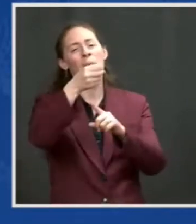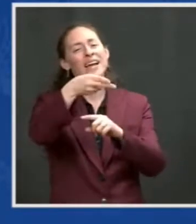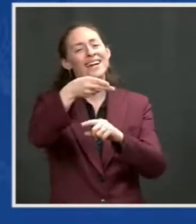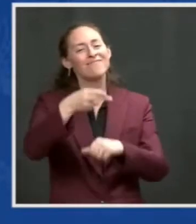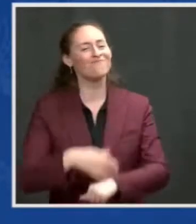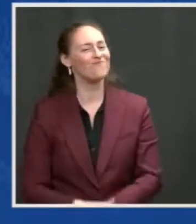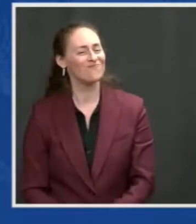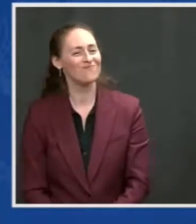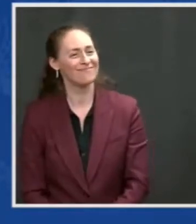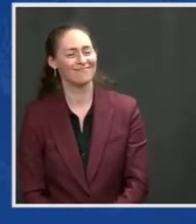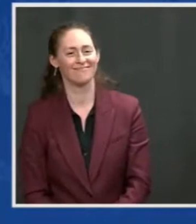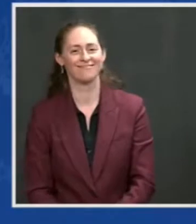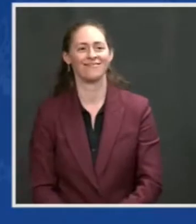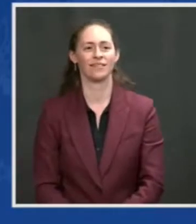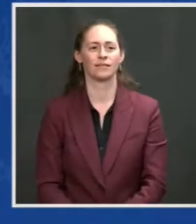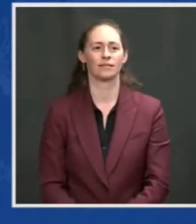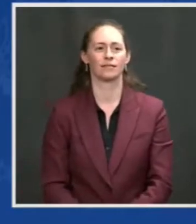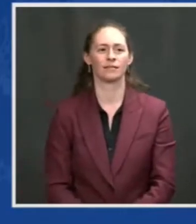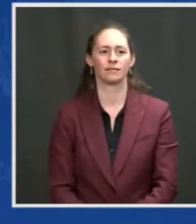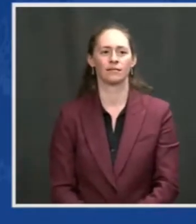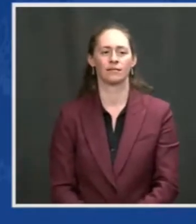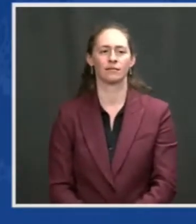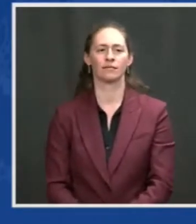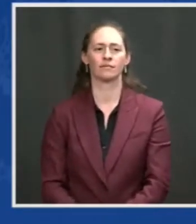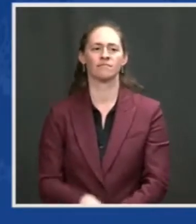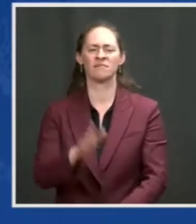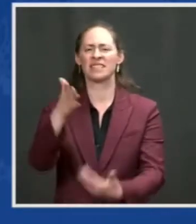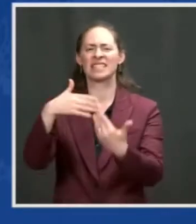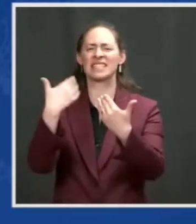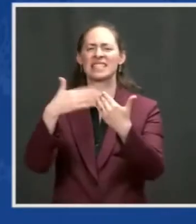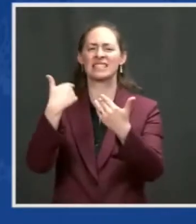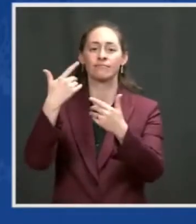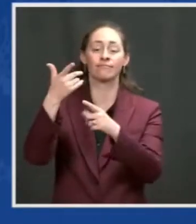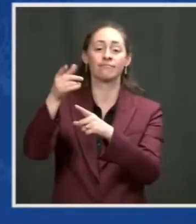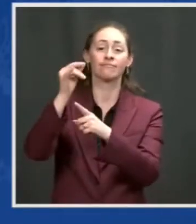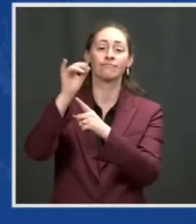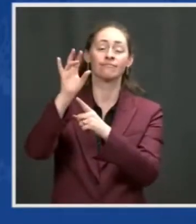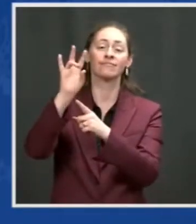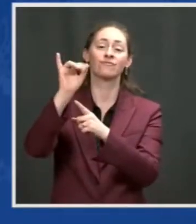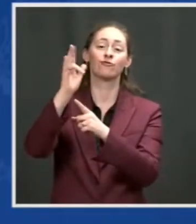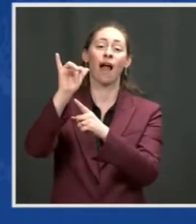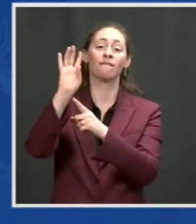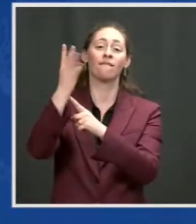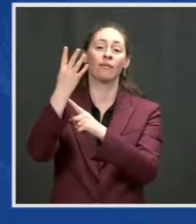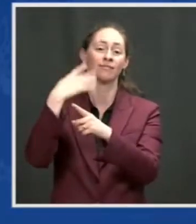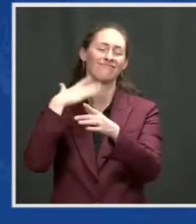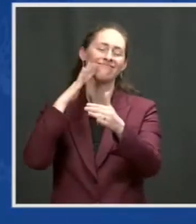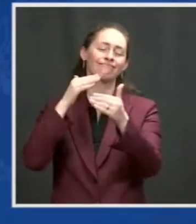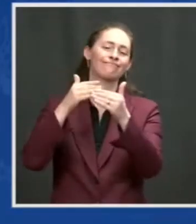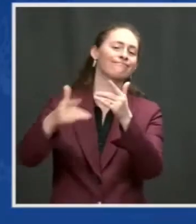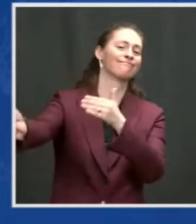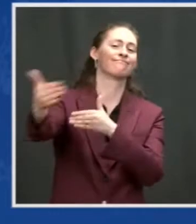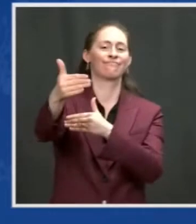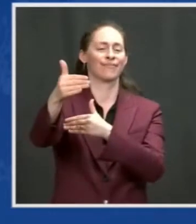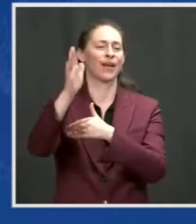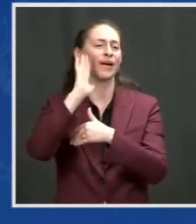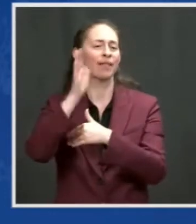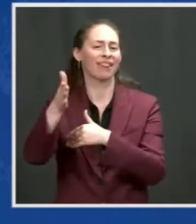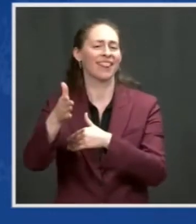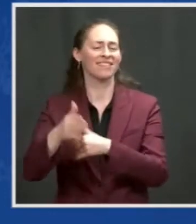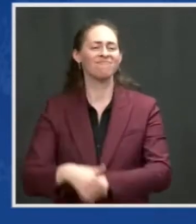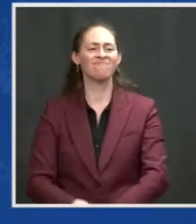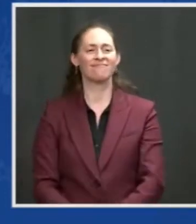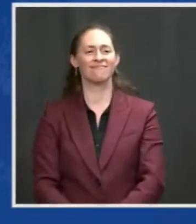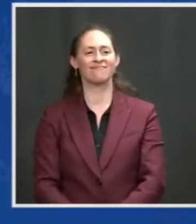shots, 70% by July 4th. And we've made a statement that by July 1, we're going to hit all of our targets.